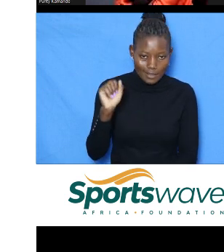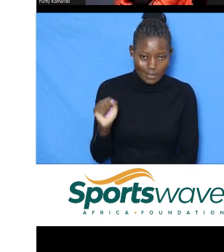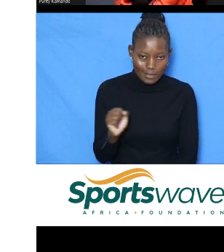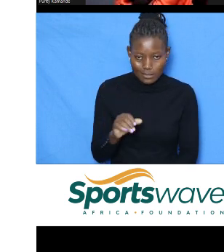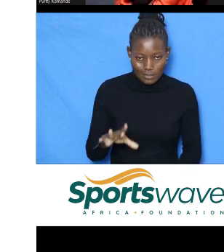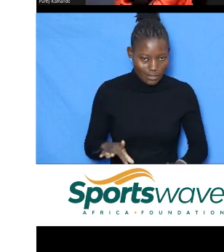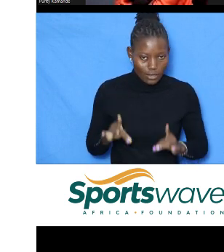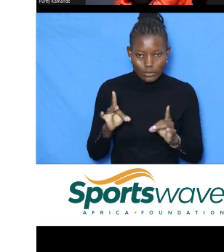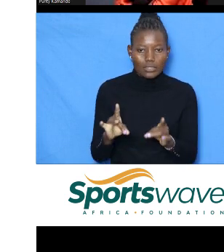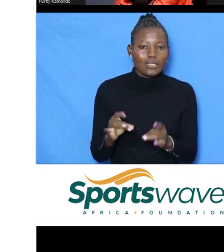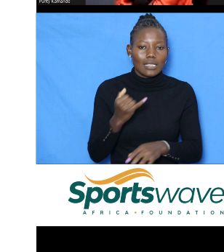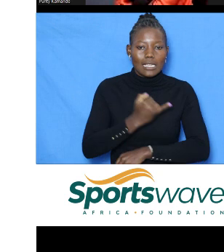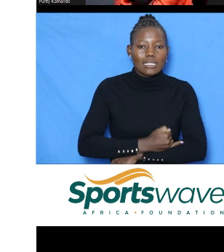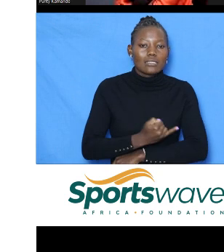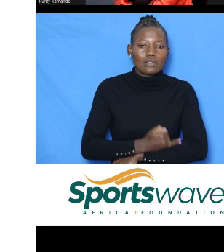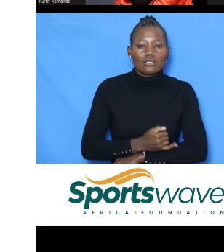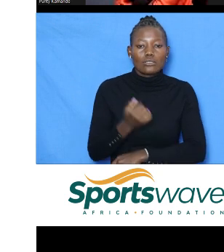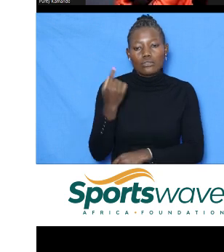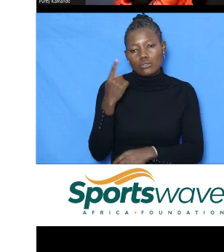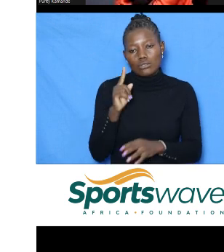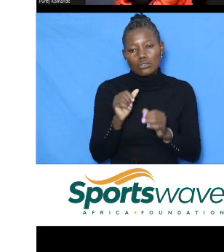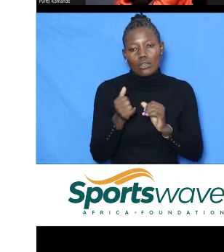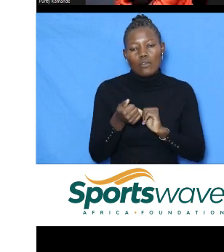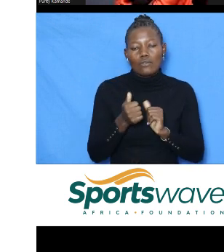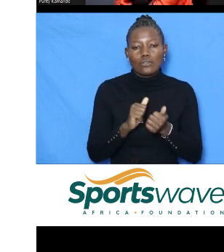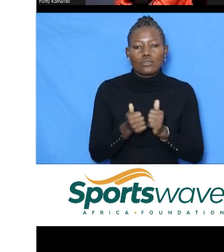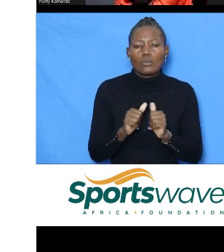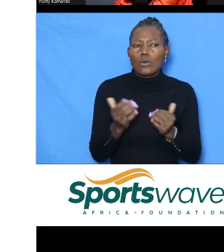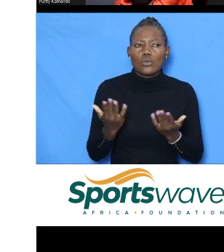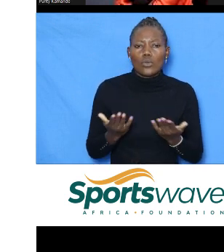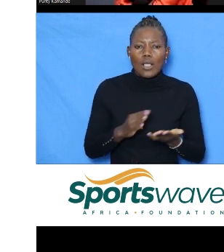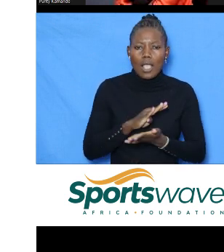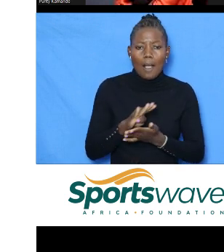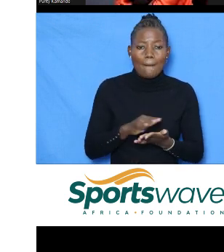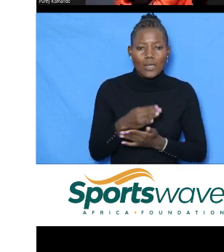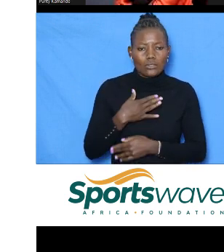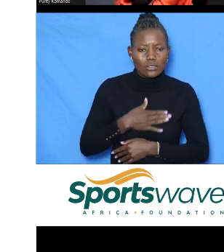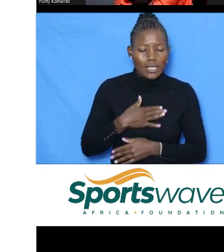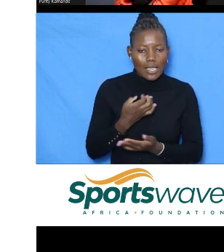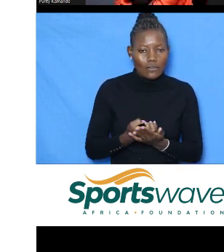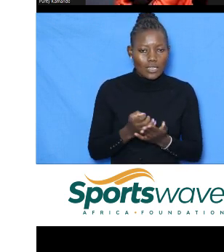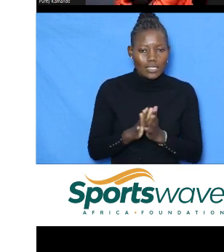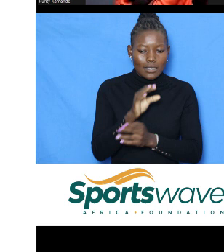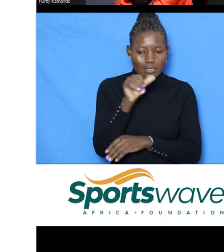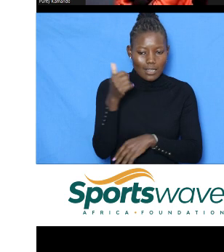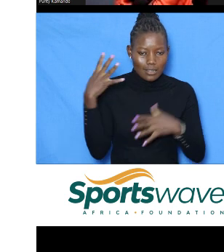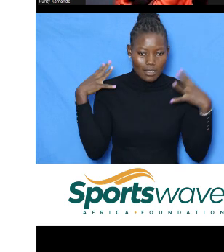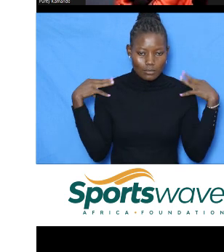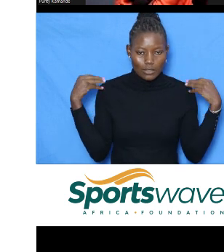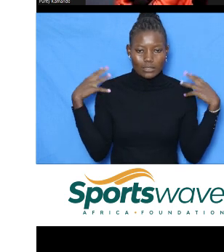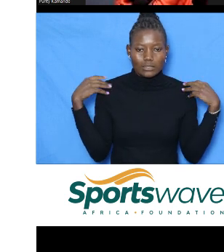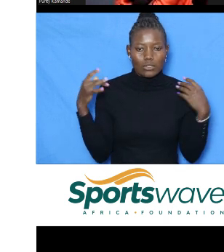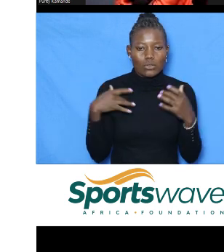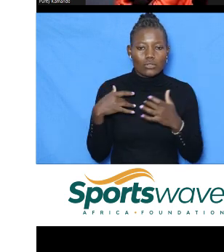Australian Institute of Sport, whereby it is based on scientific evidence and other practical